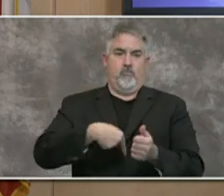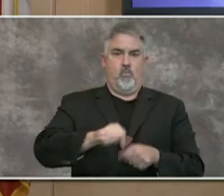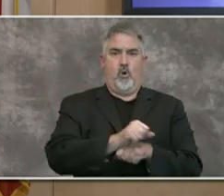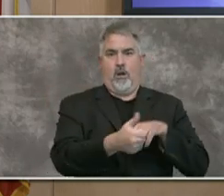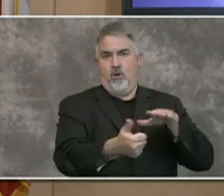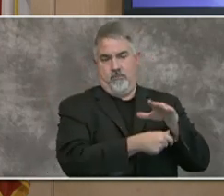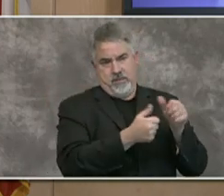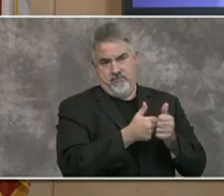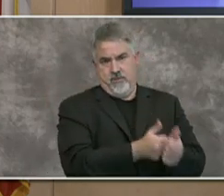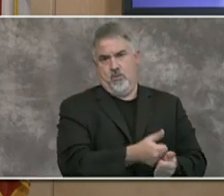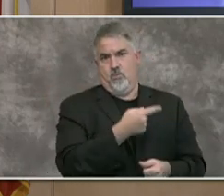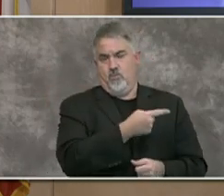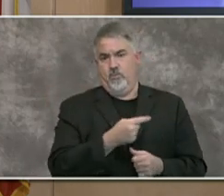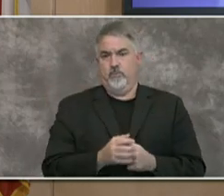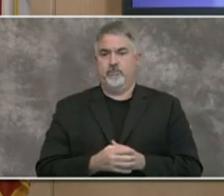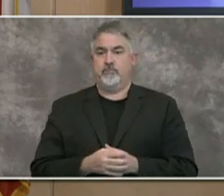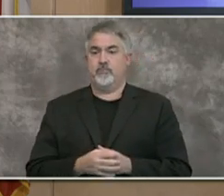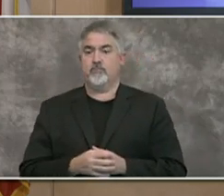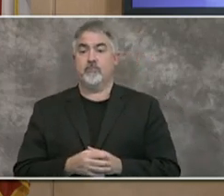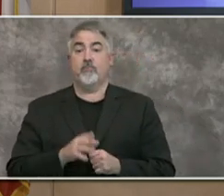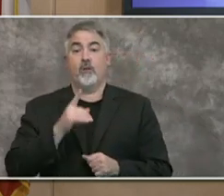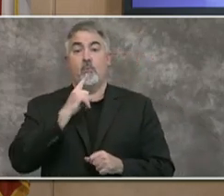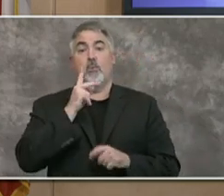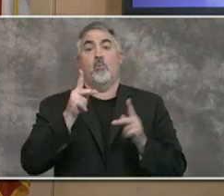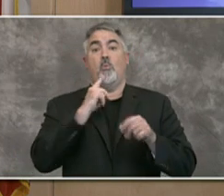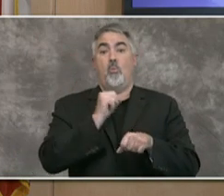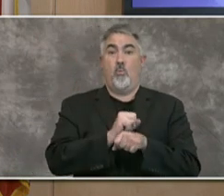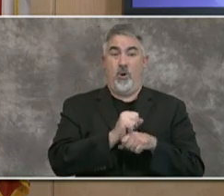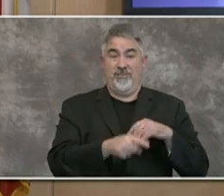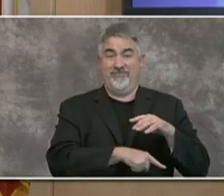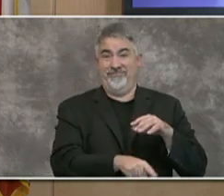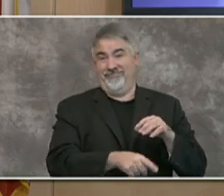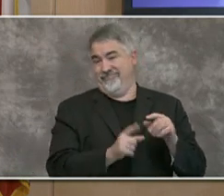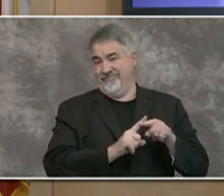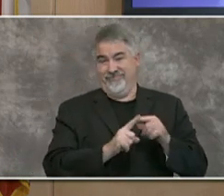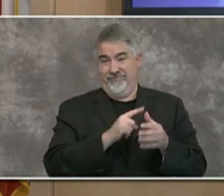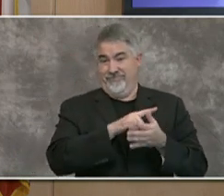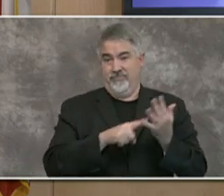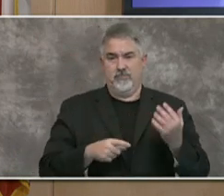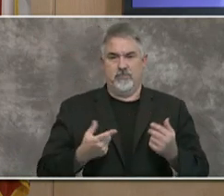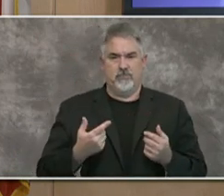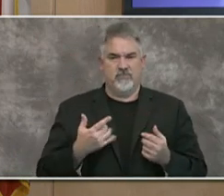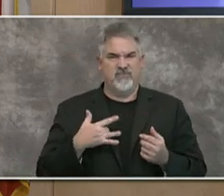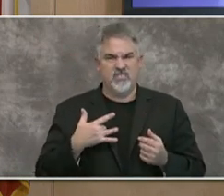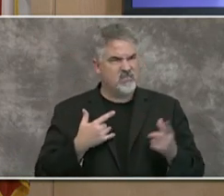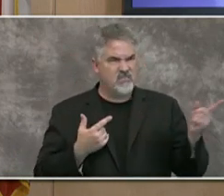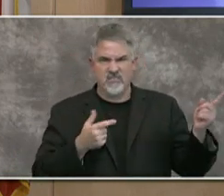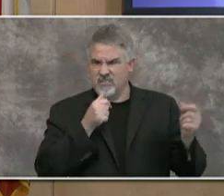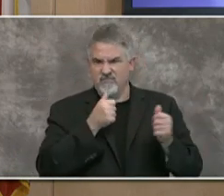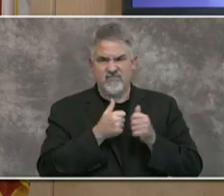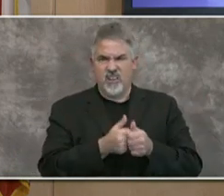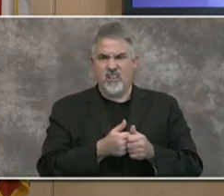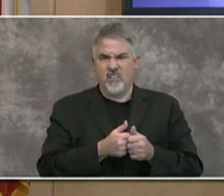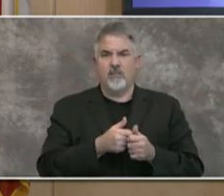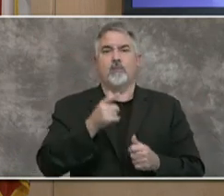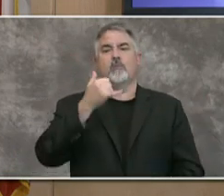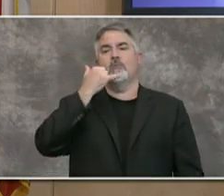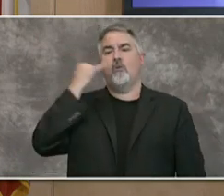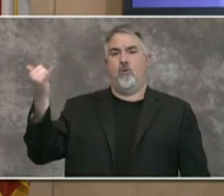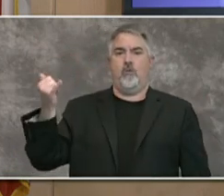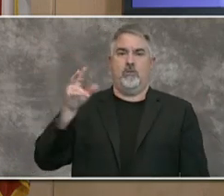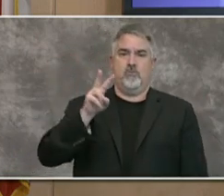that in those 5 entities there are in not compliance, then you can go to